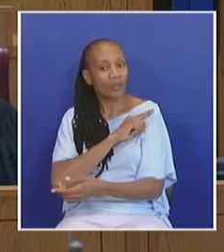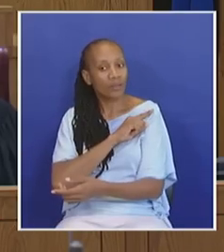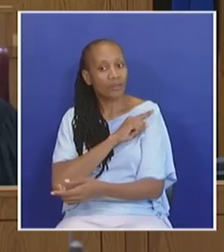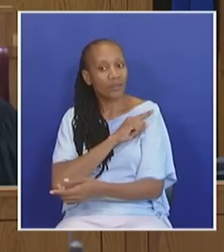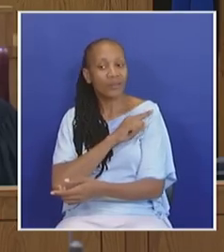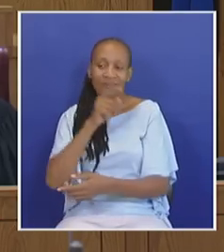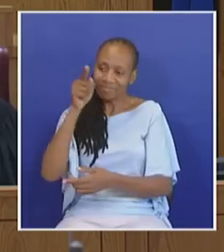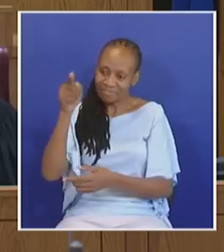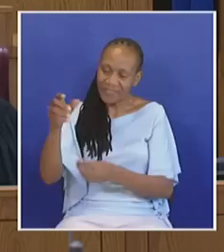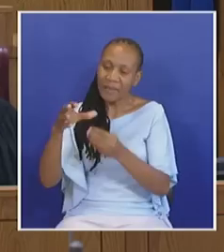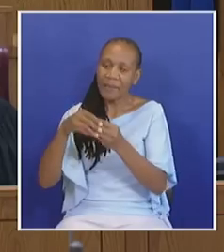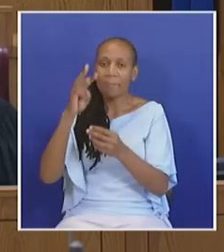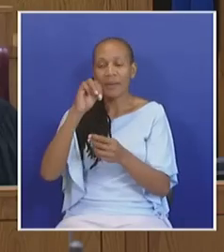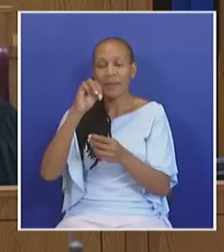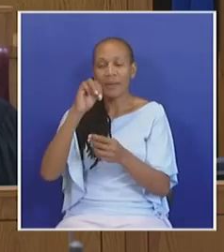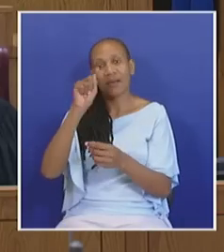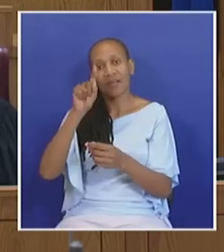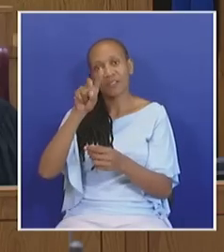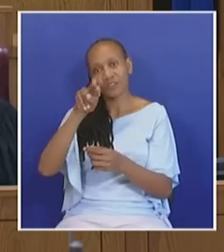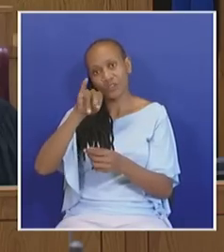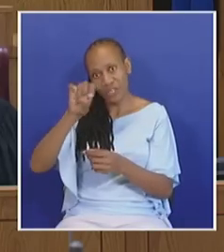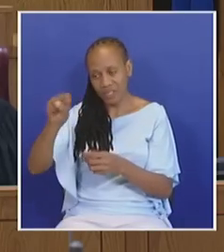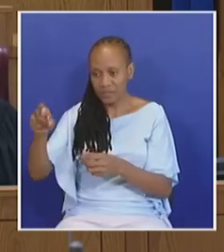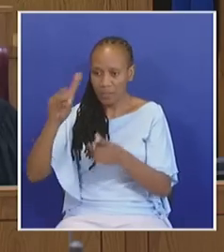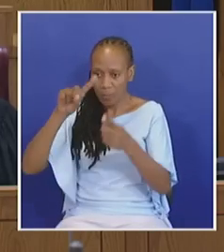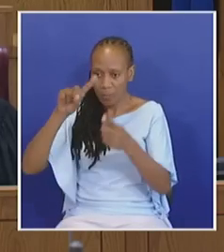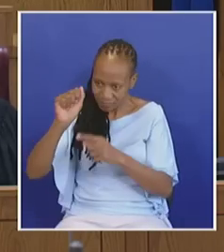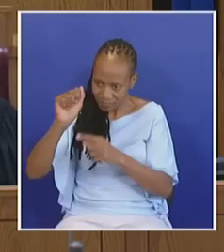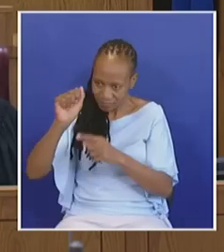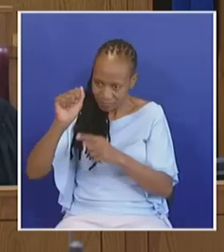coached her point of order. I